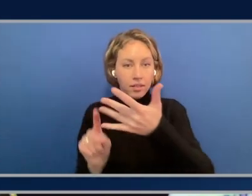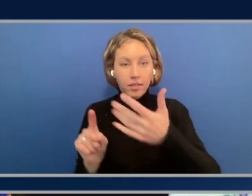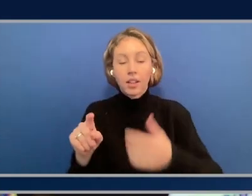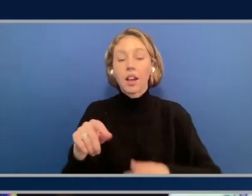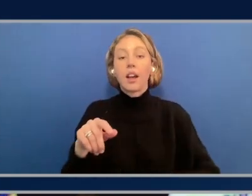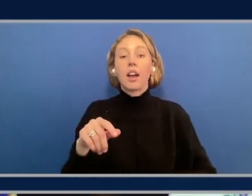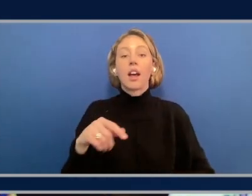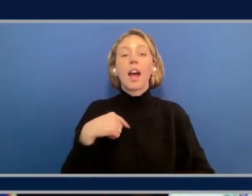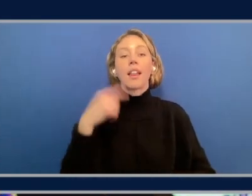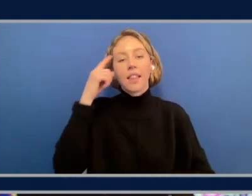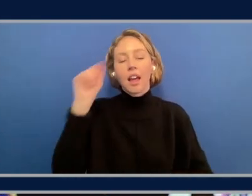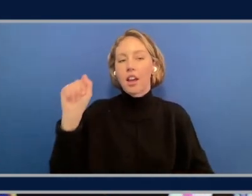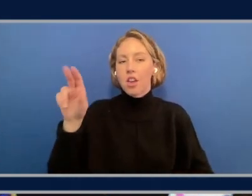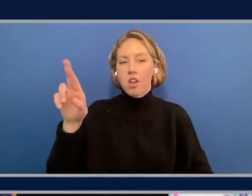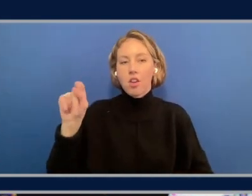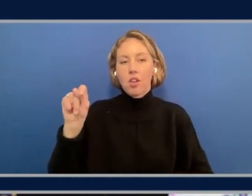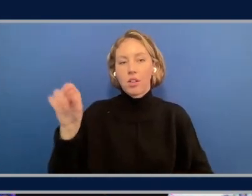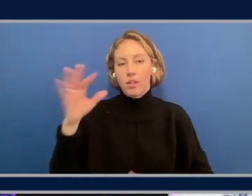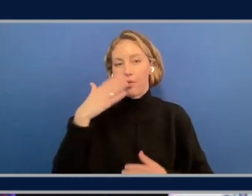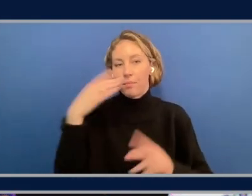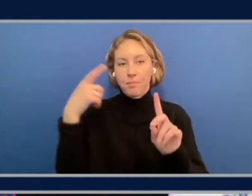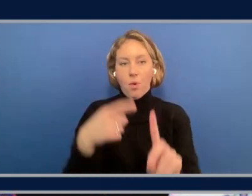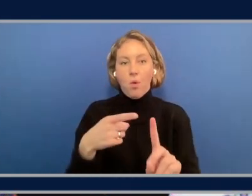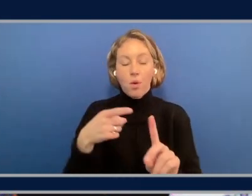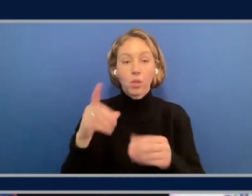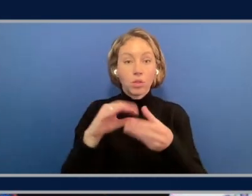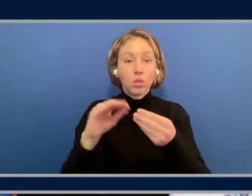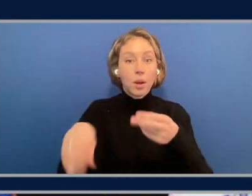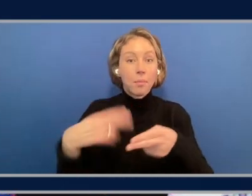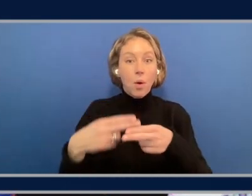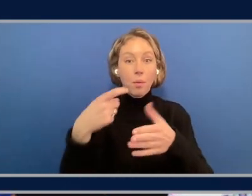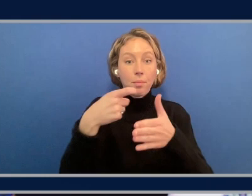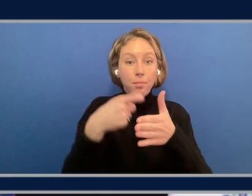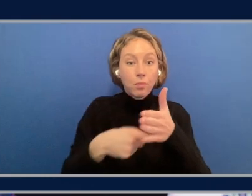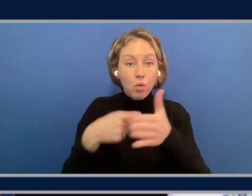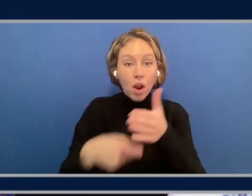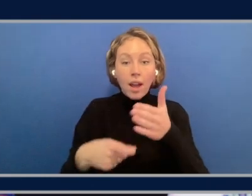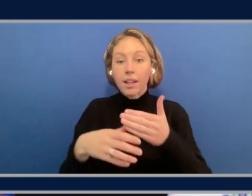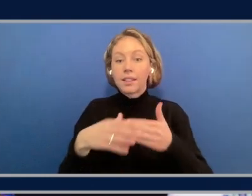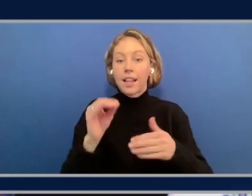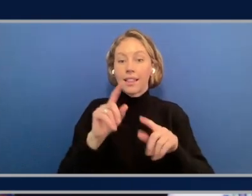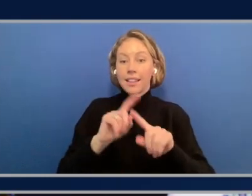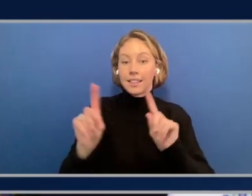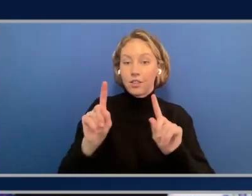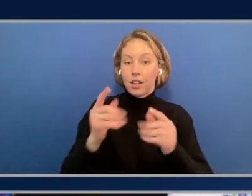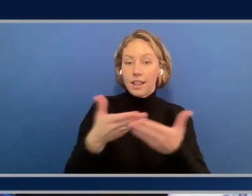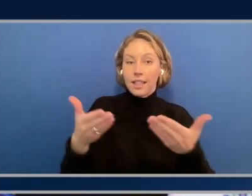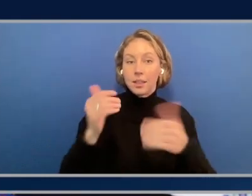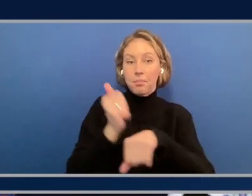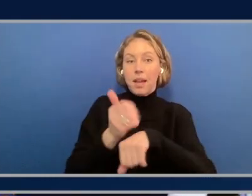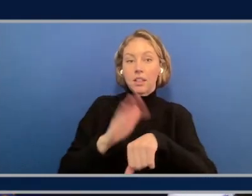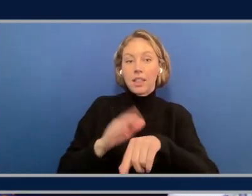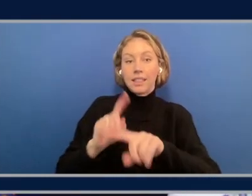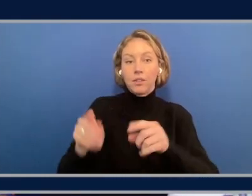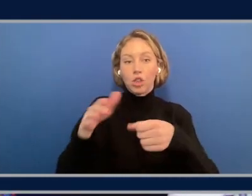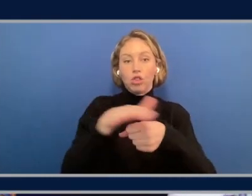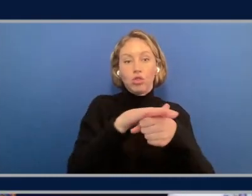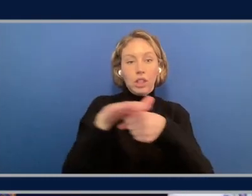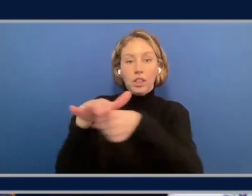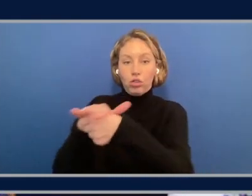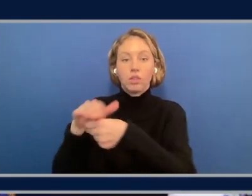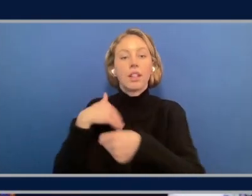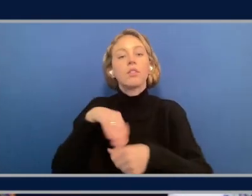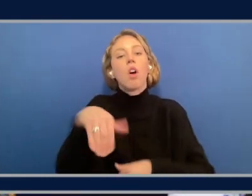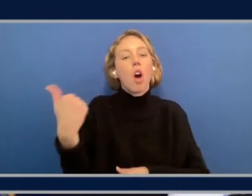a very good point here where you were talking about price differs for instance types based on different regions. So that is another computation